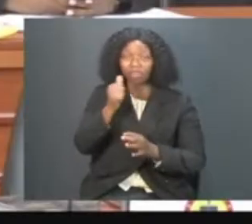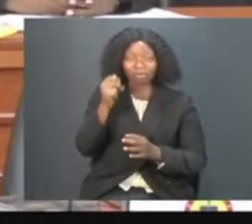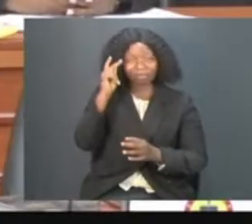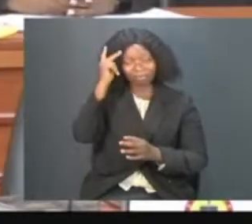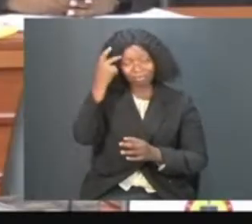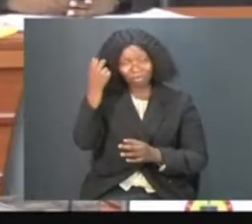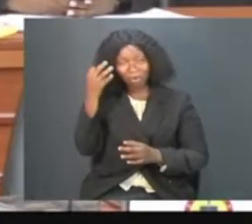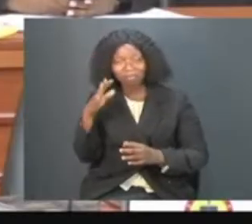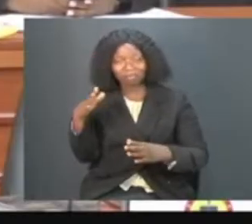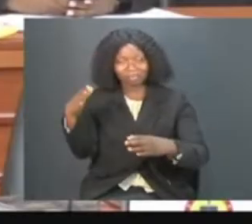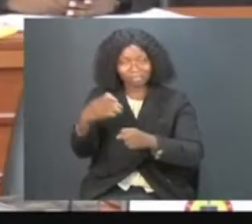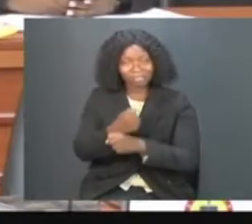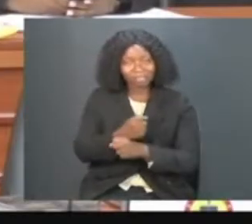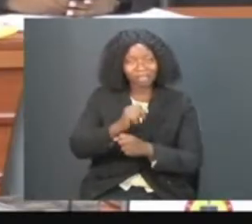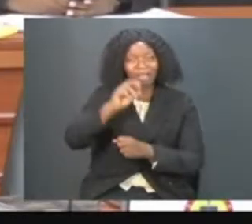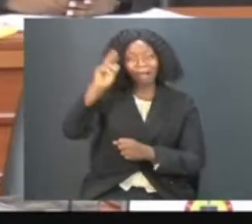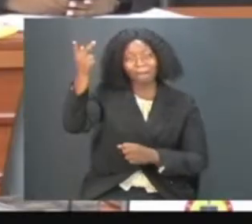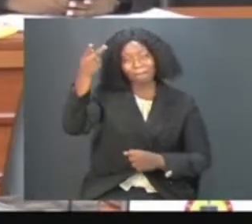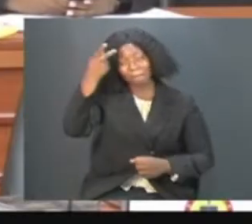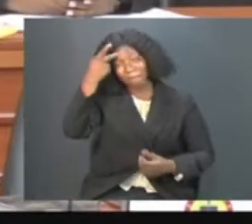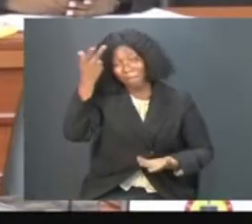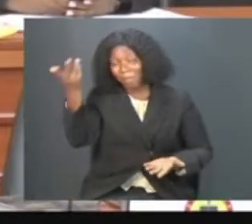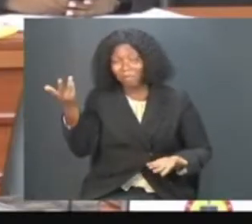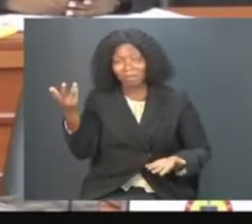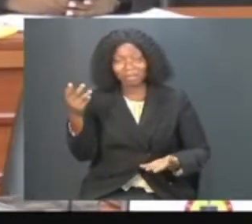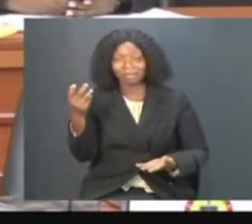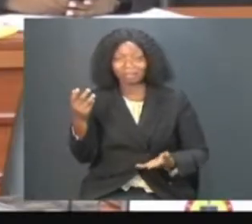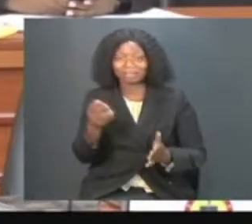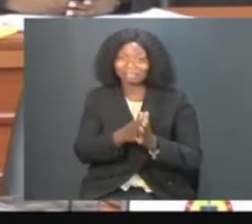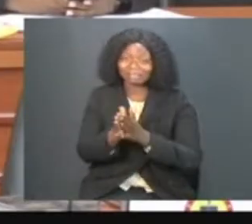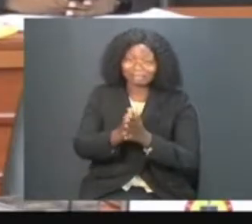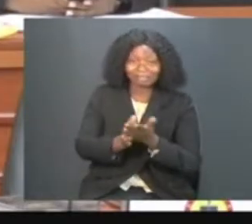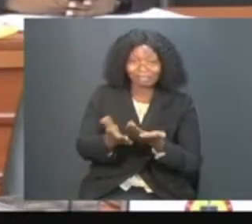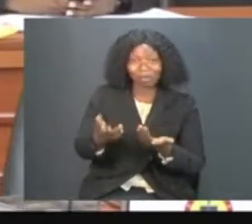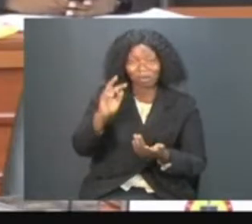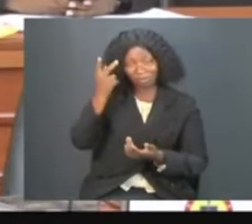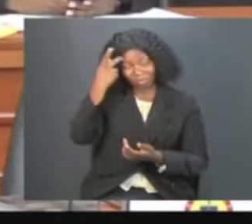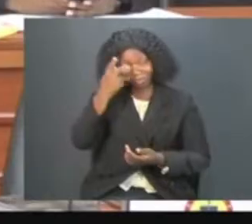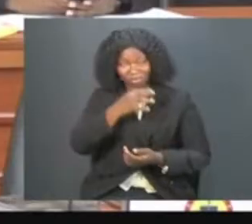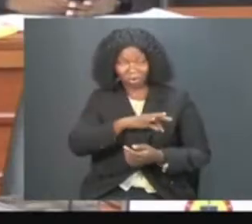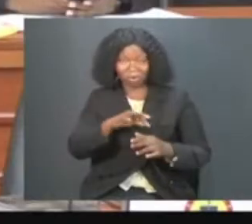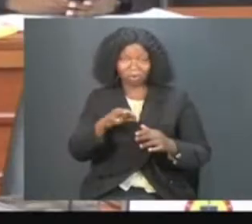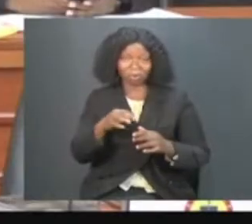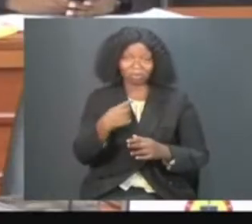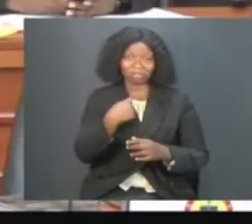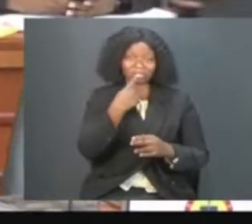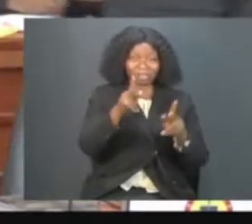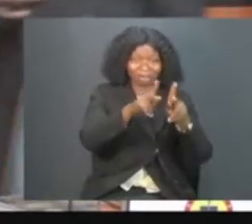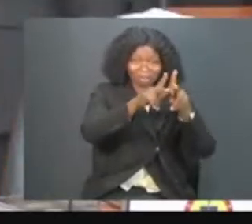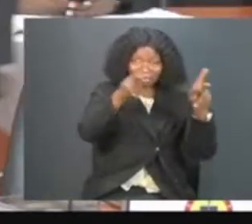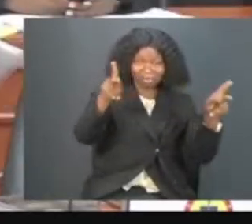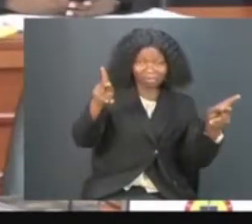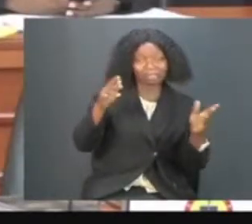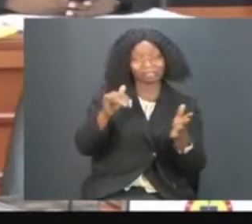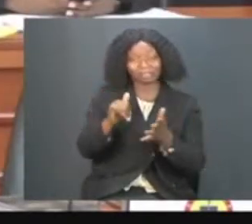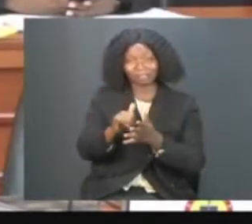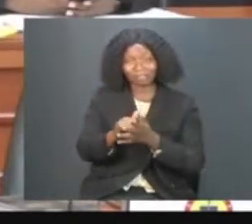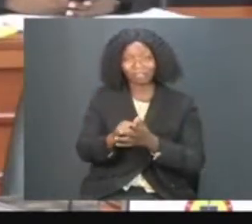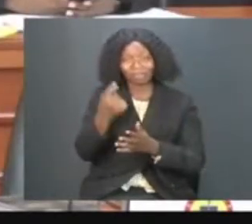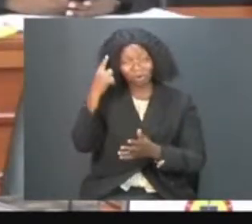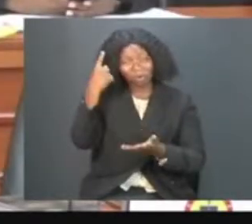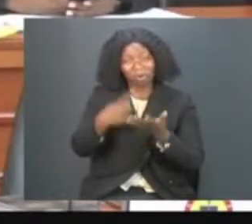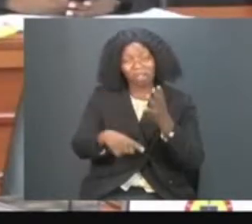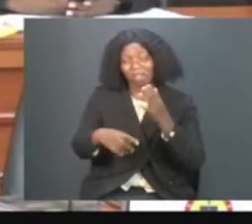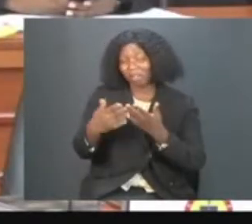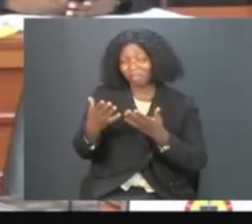of achieving a political gain or objective, or trying to play to the public gallery that for whatever